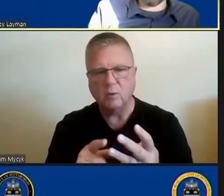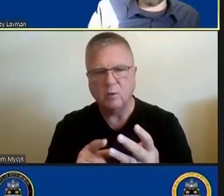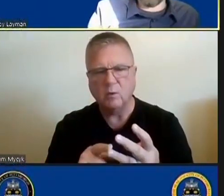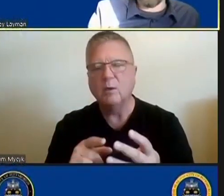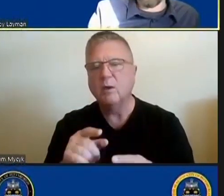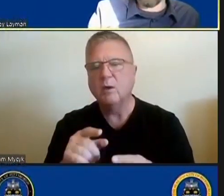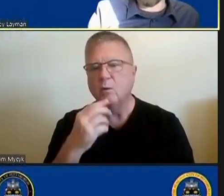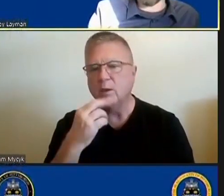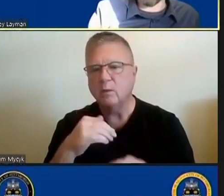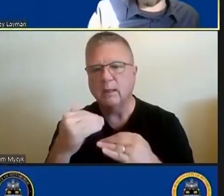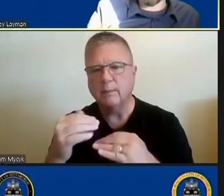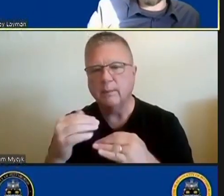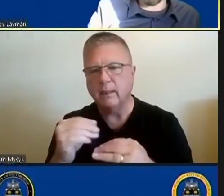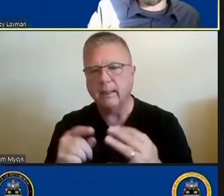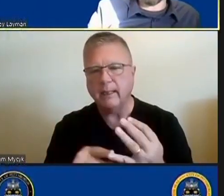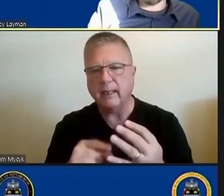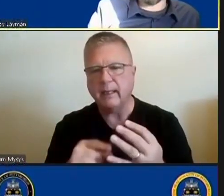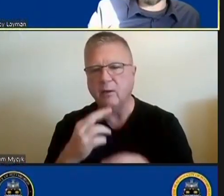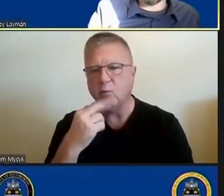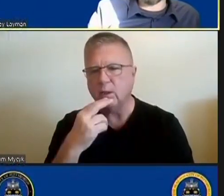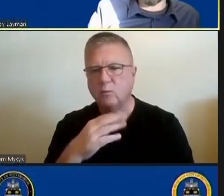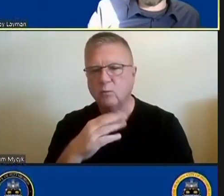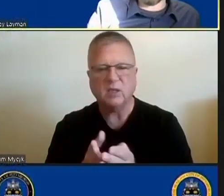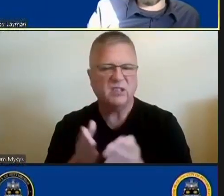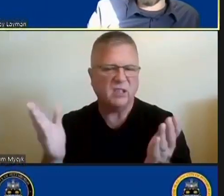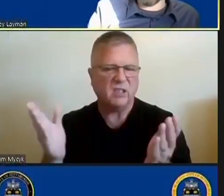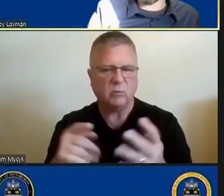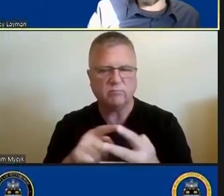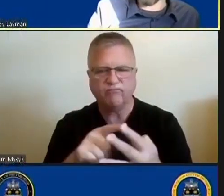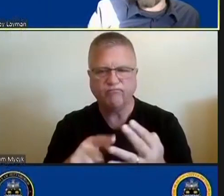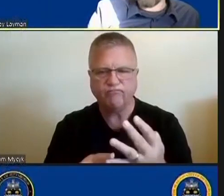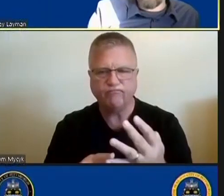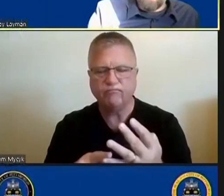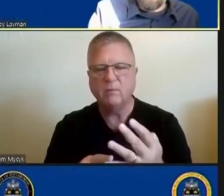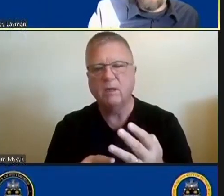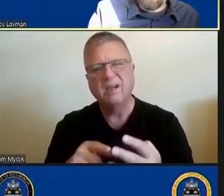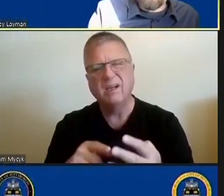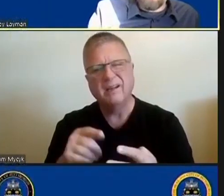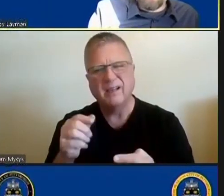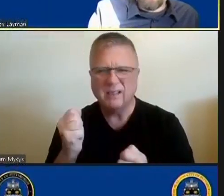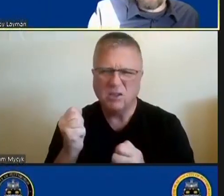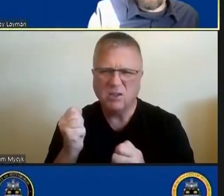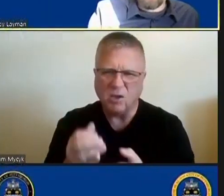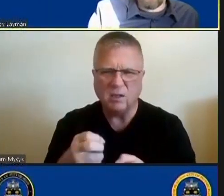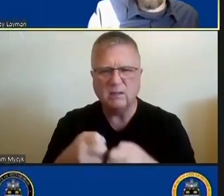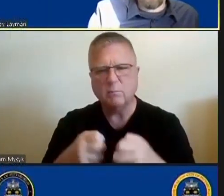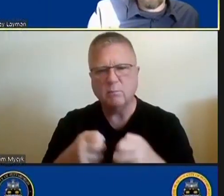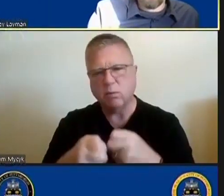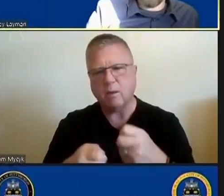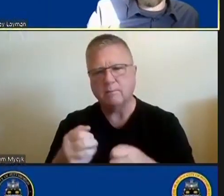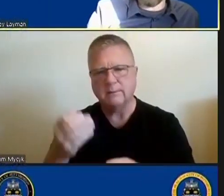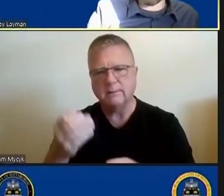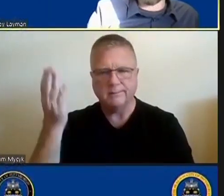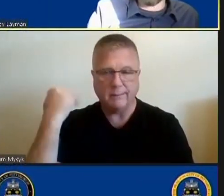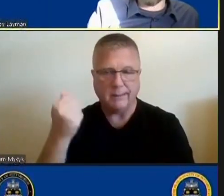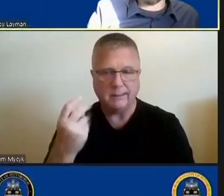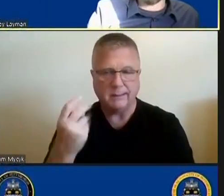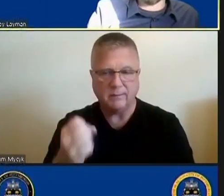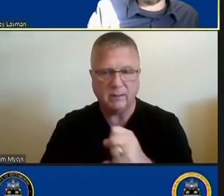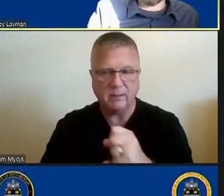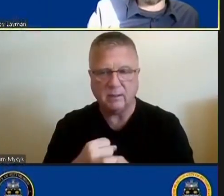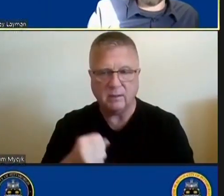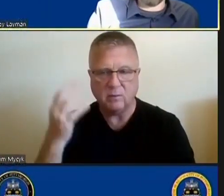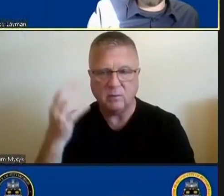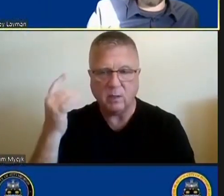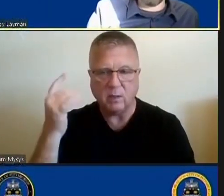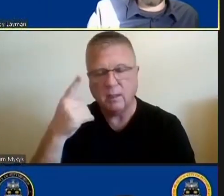and restaurant general. That has caused some problems over the years because restaurant